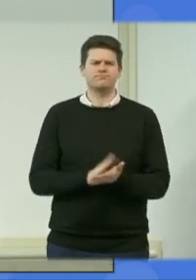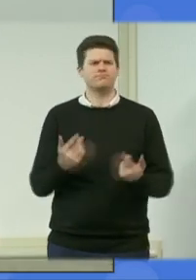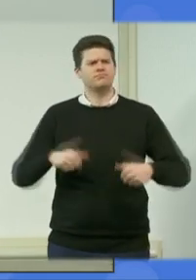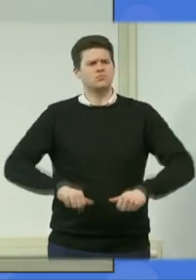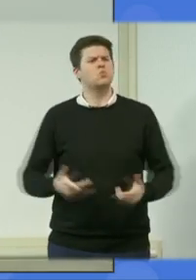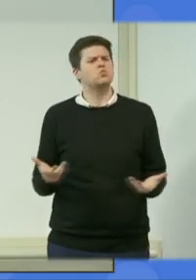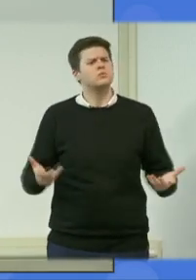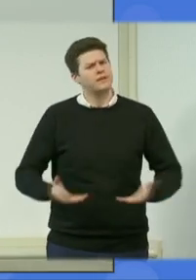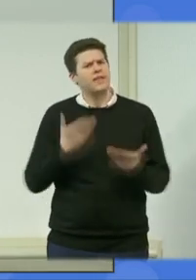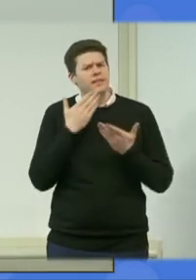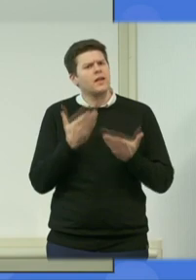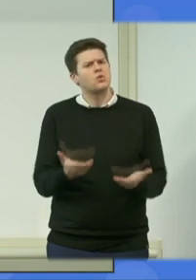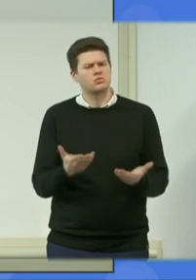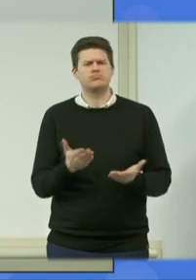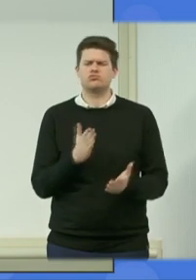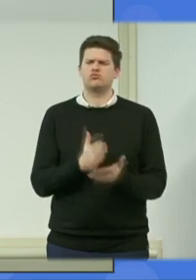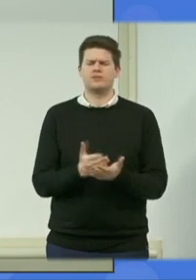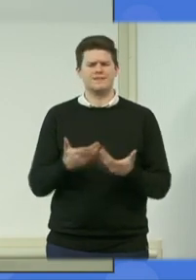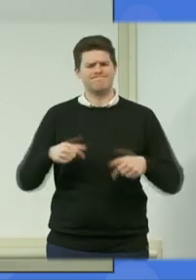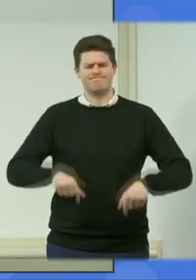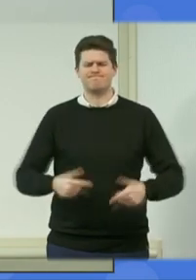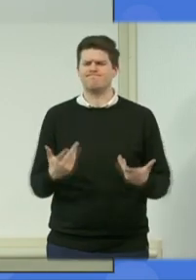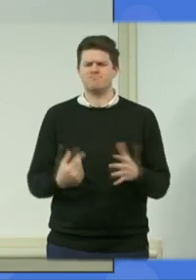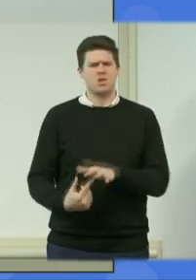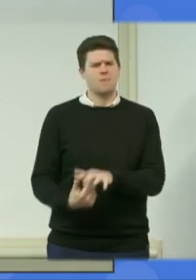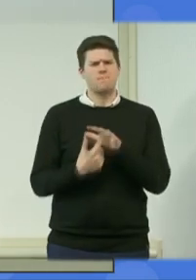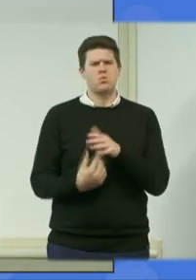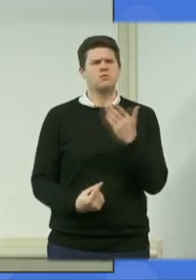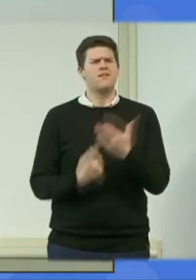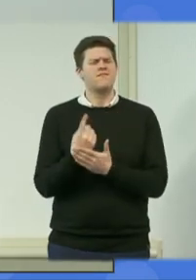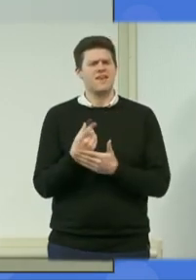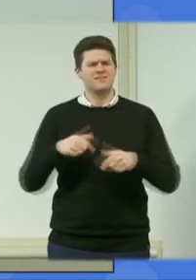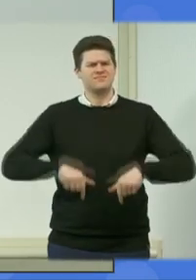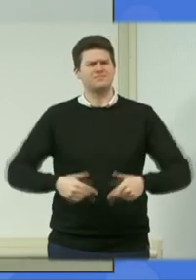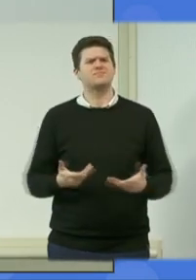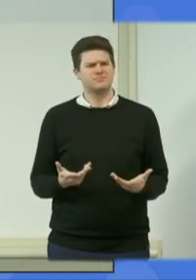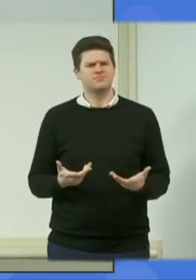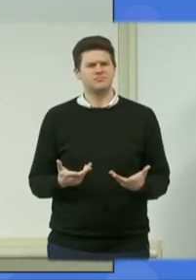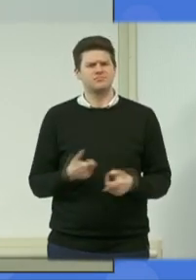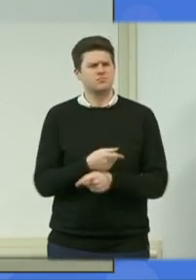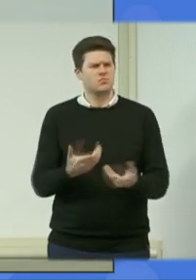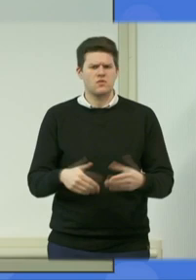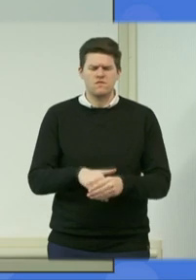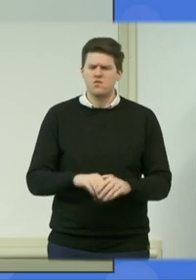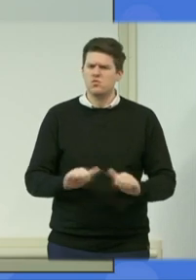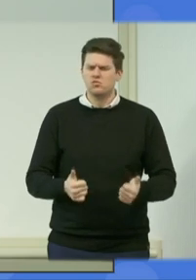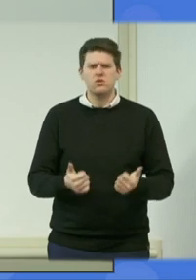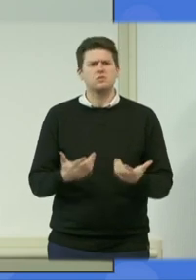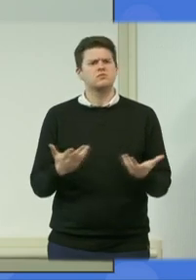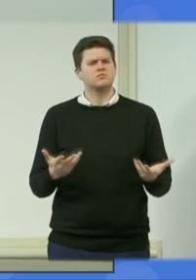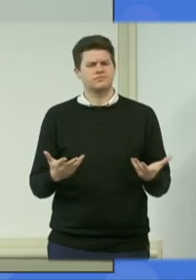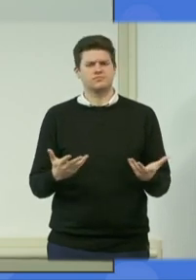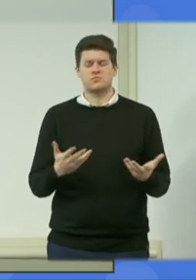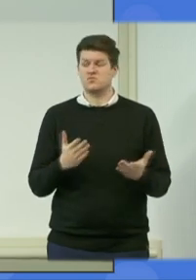here. I think this is such an important and exciting enterprise that you're all involved in, and I'm really honoured